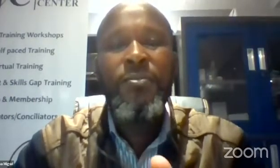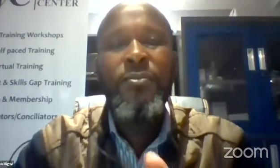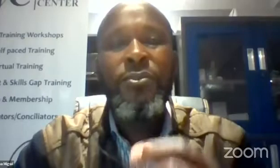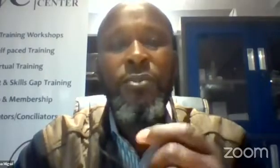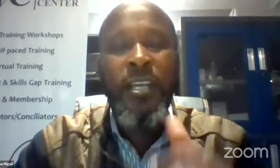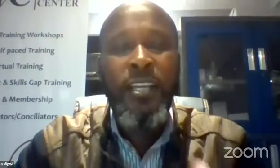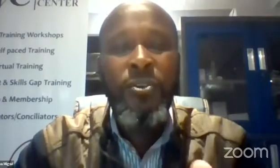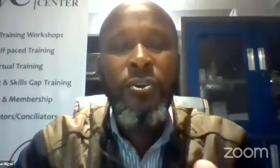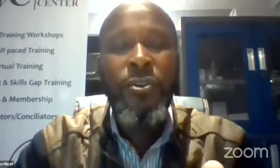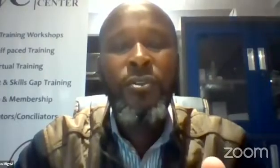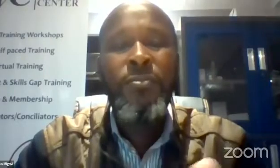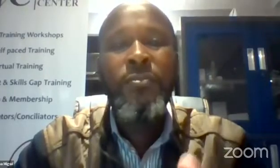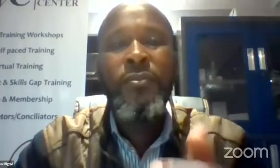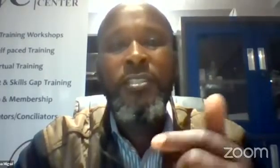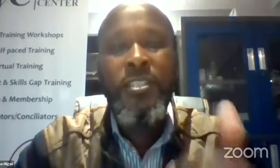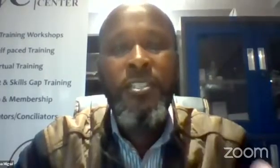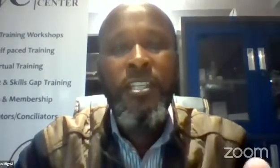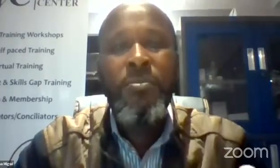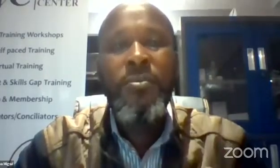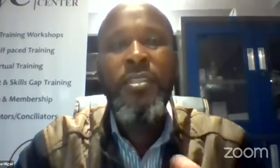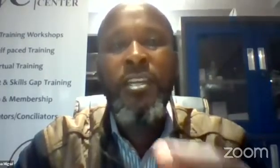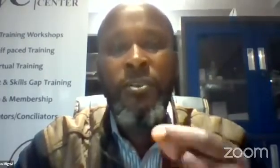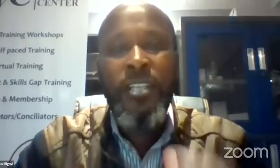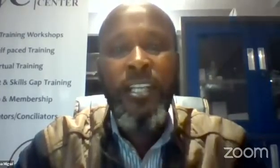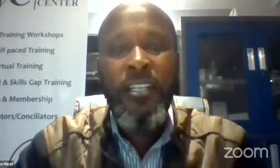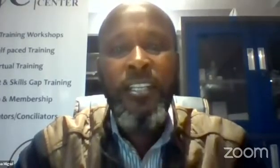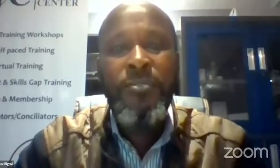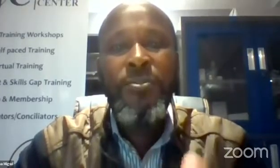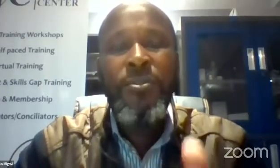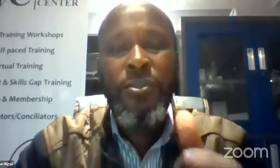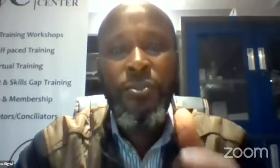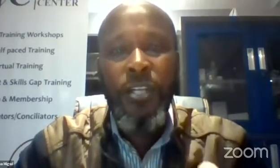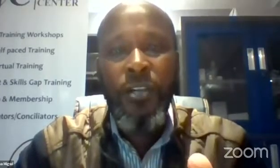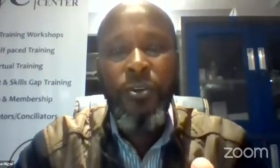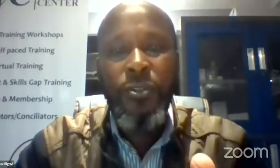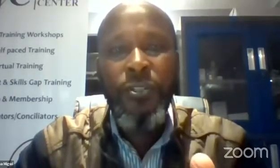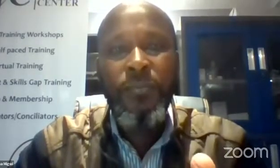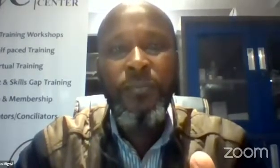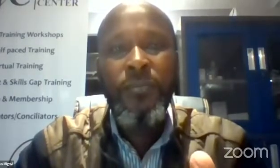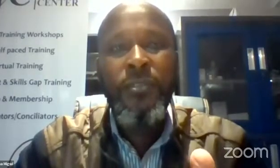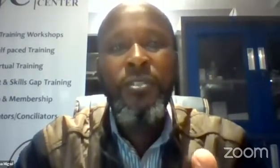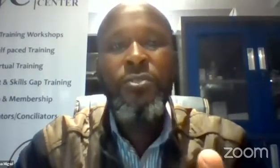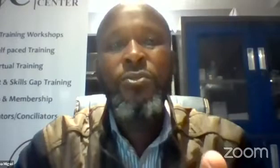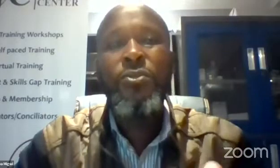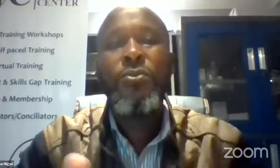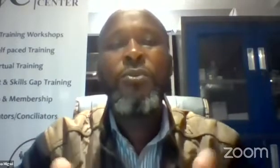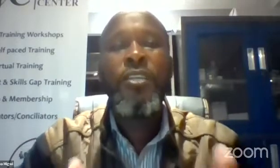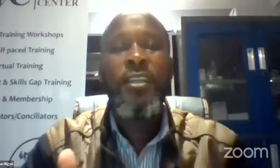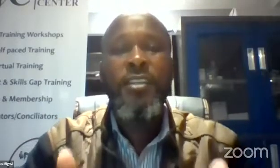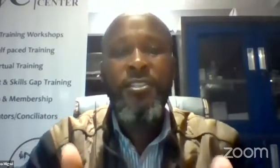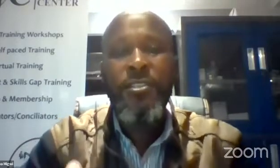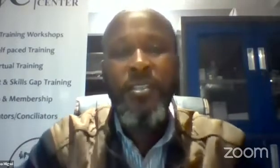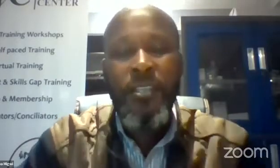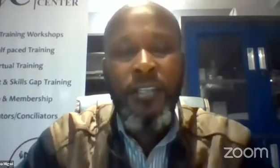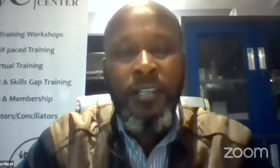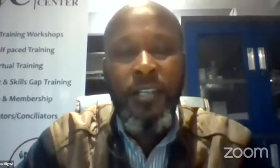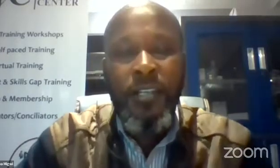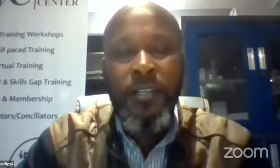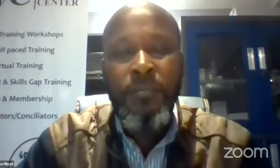alternative to the legal system. They are alternative to the court. So what are